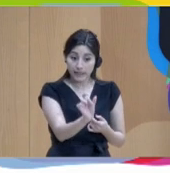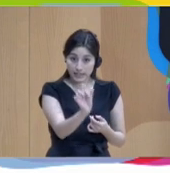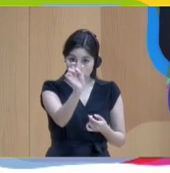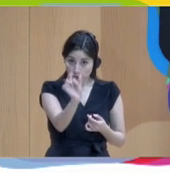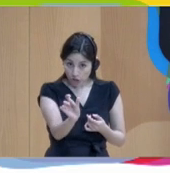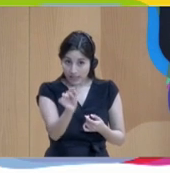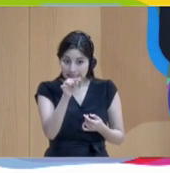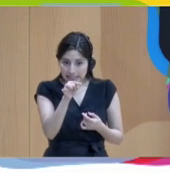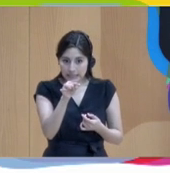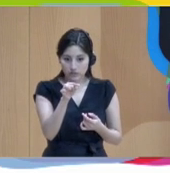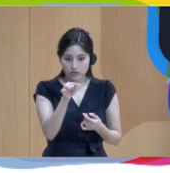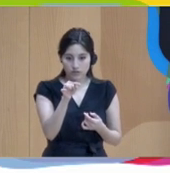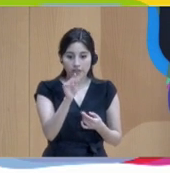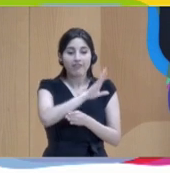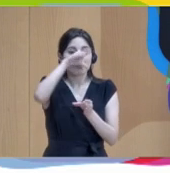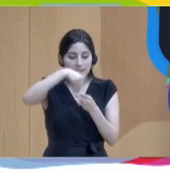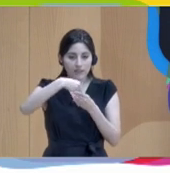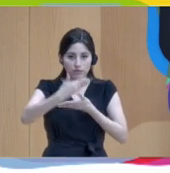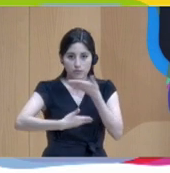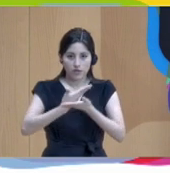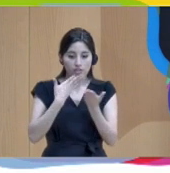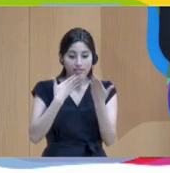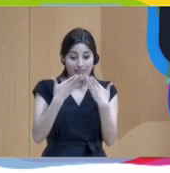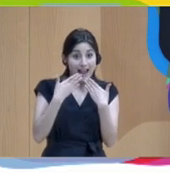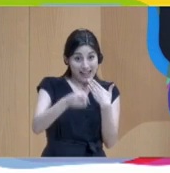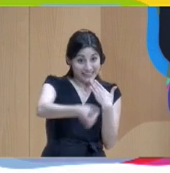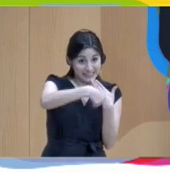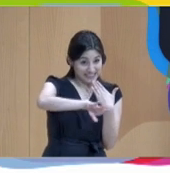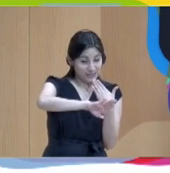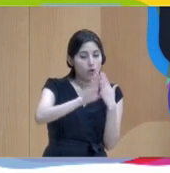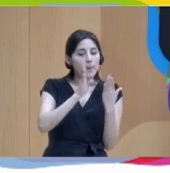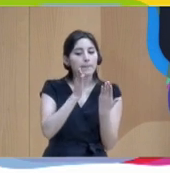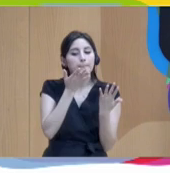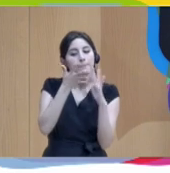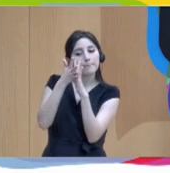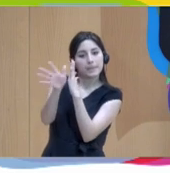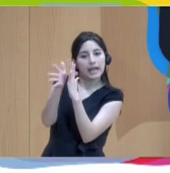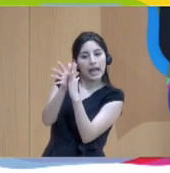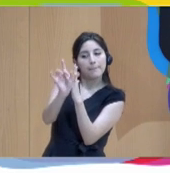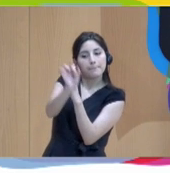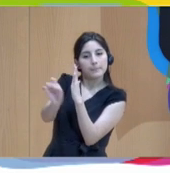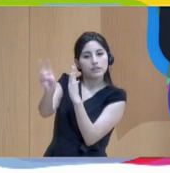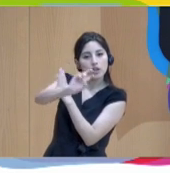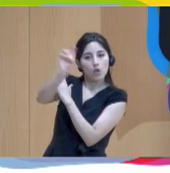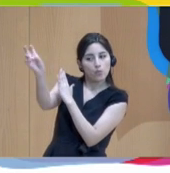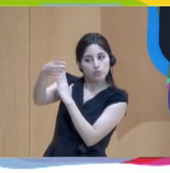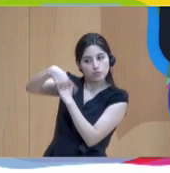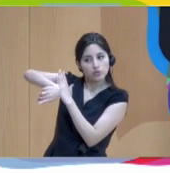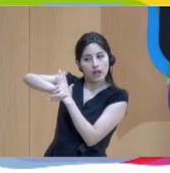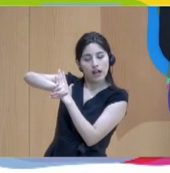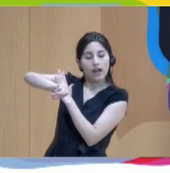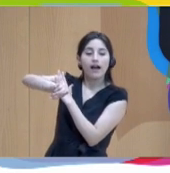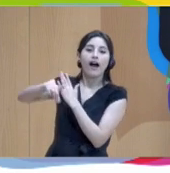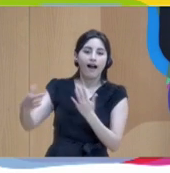users, it's very moving, very touching and it spreads the idea. So that's what I've been thinking.